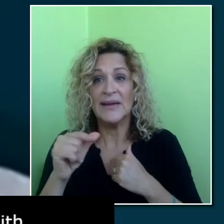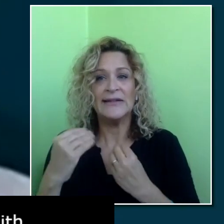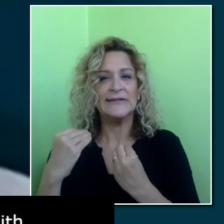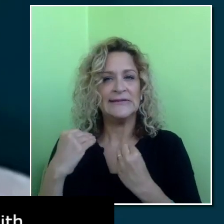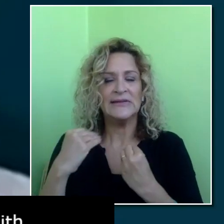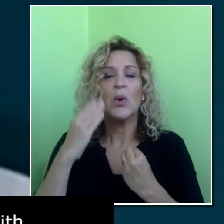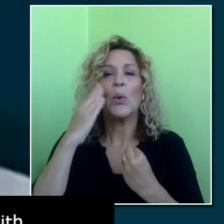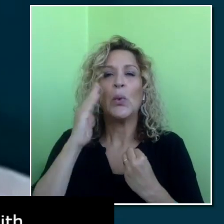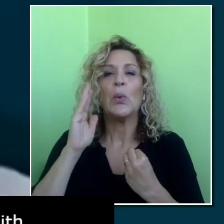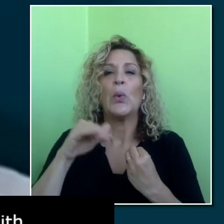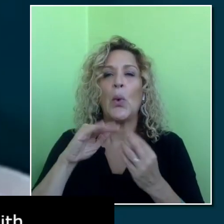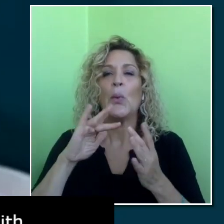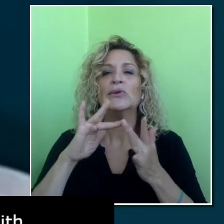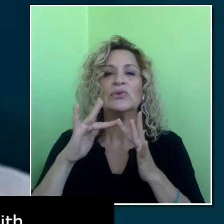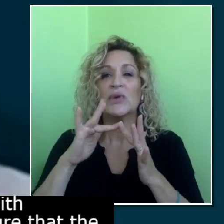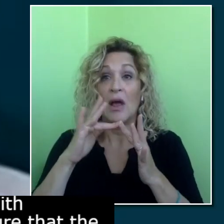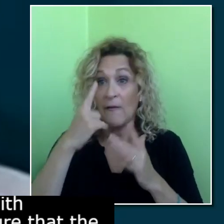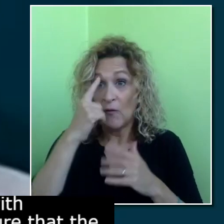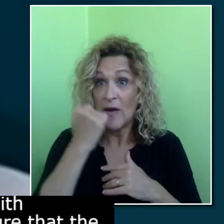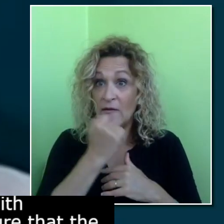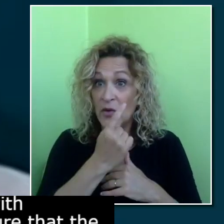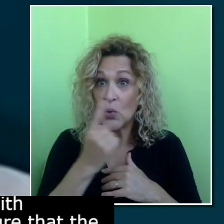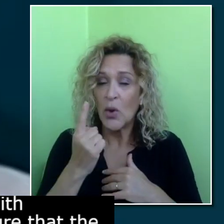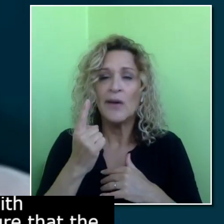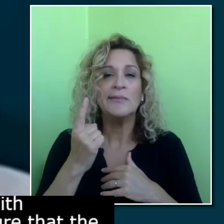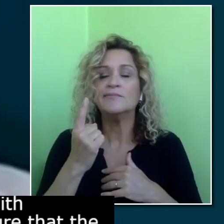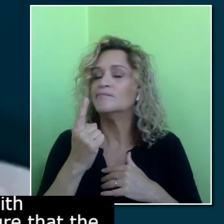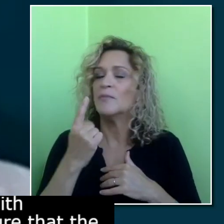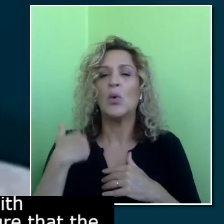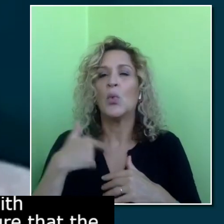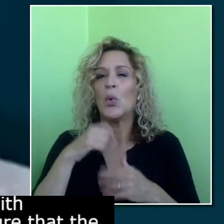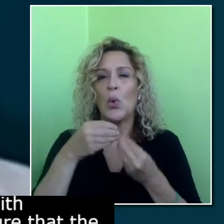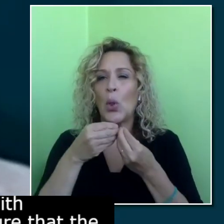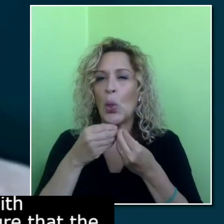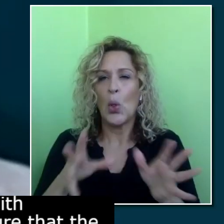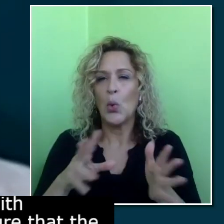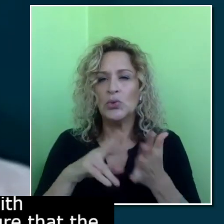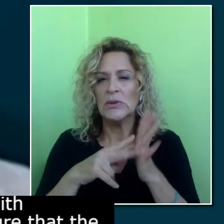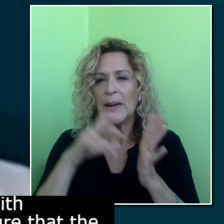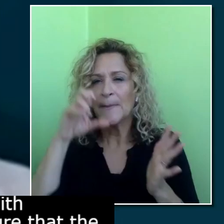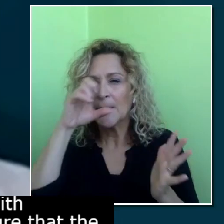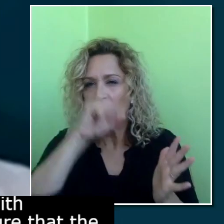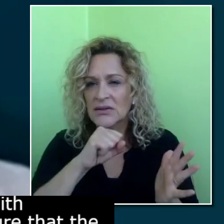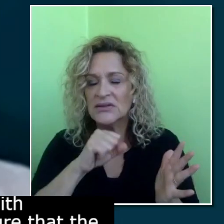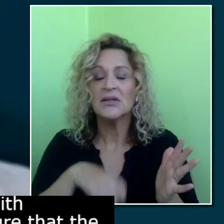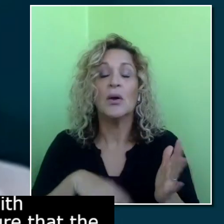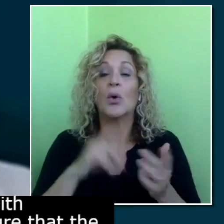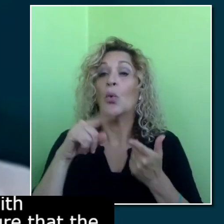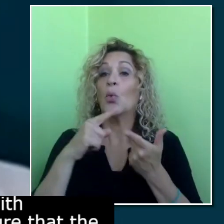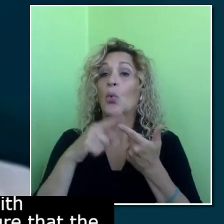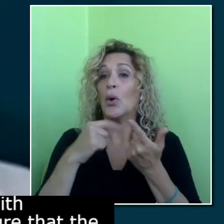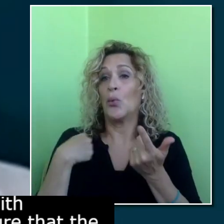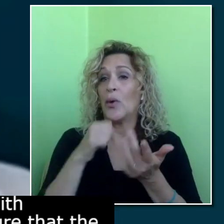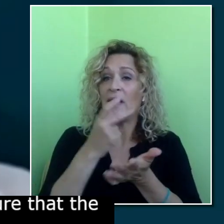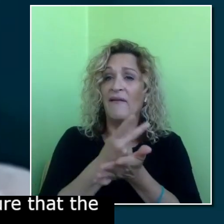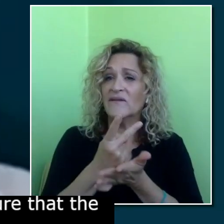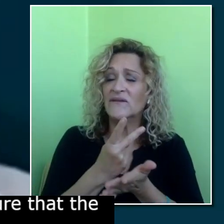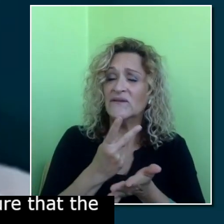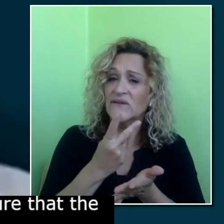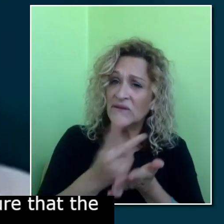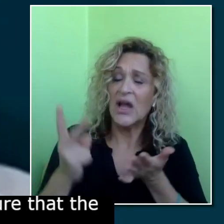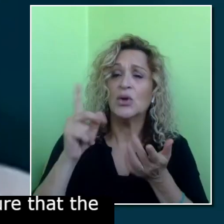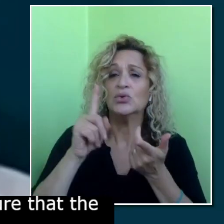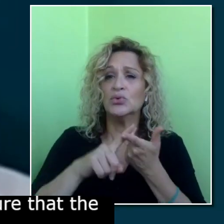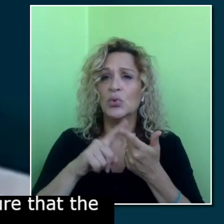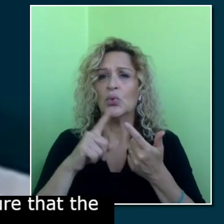for everyone, we will miss out. When we fail to make online experiences accessible to